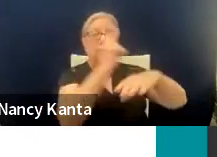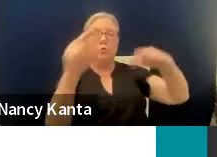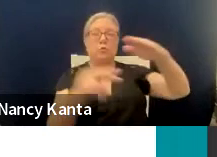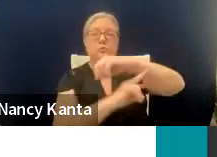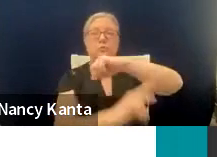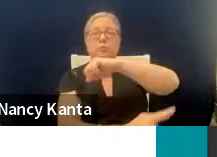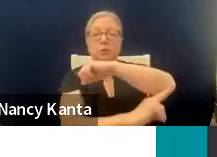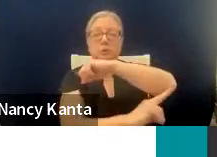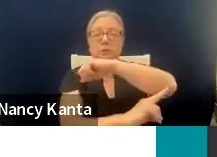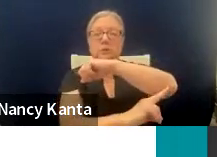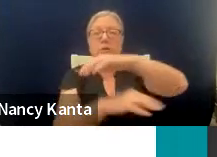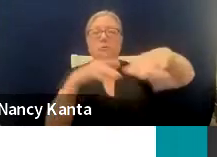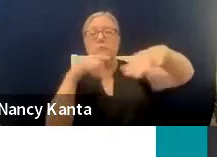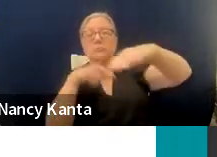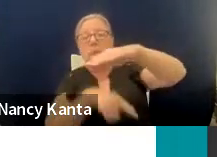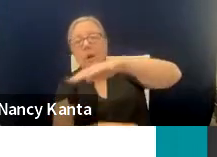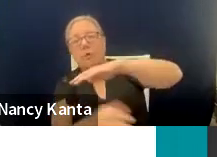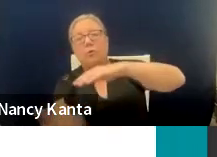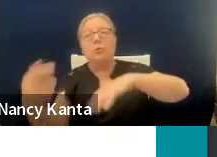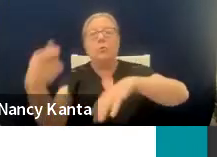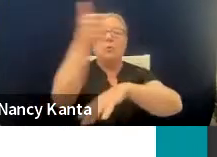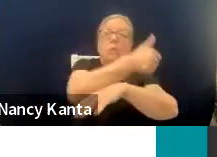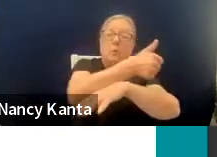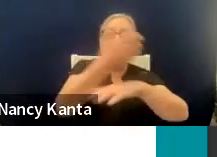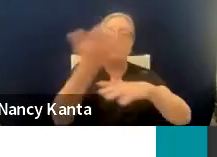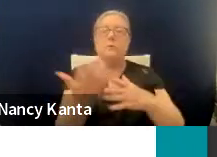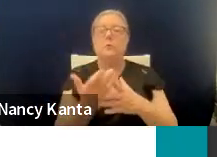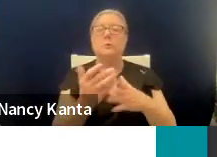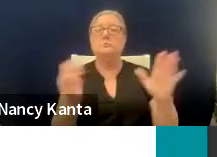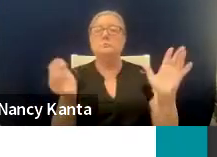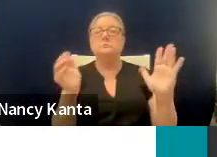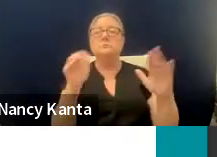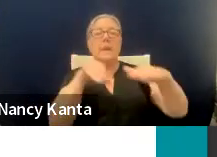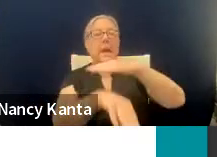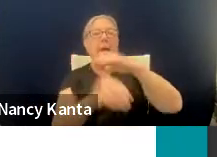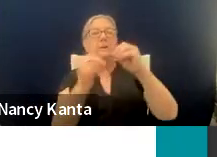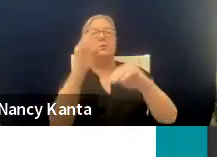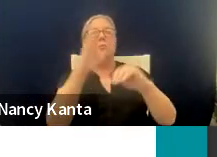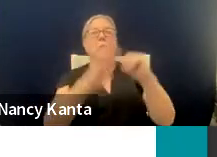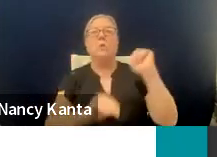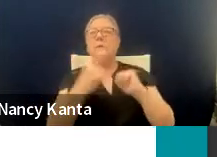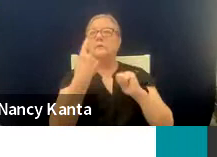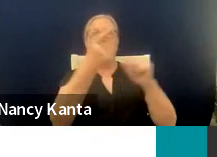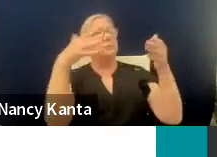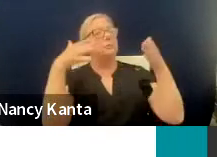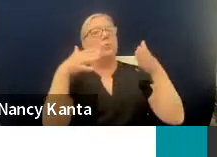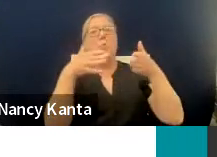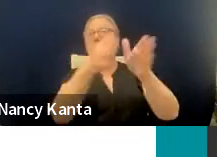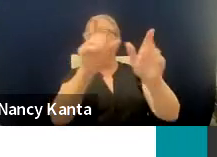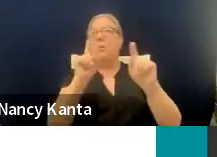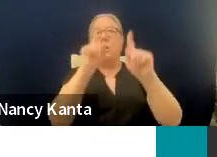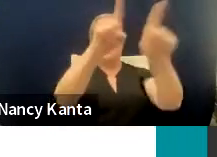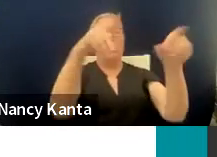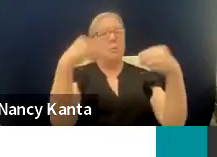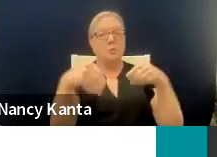they have access in more than just that one way of getting to the store as well.